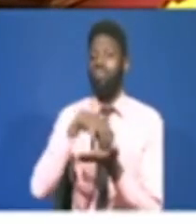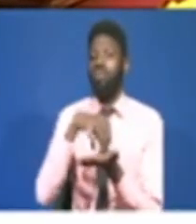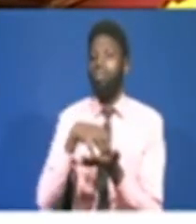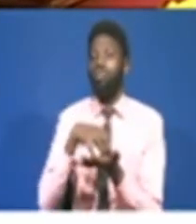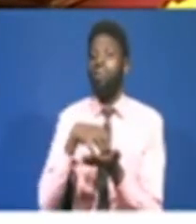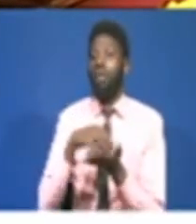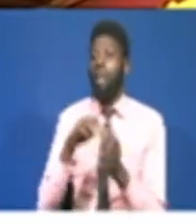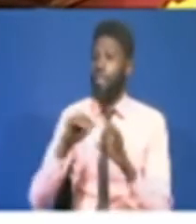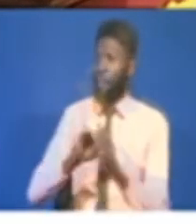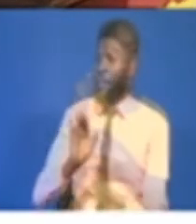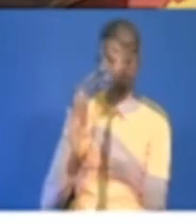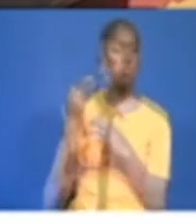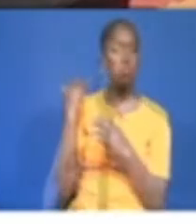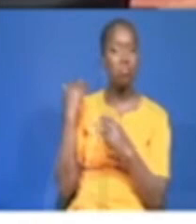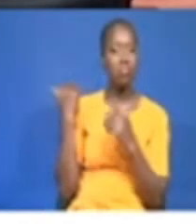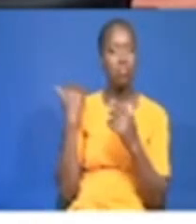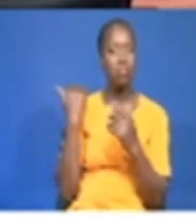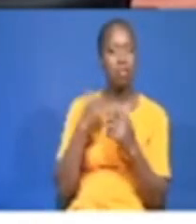member.